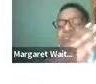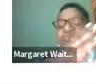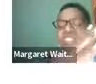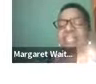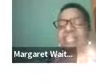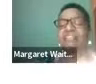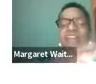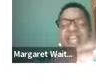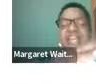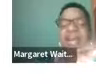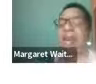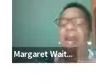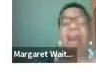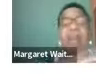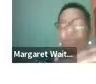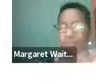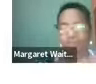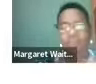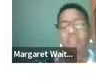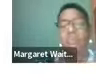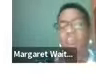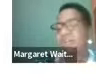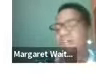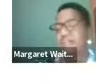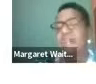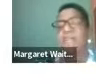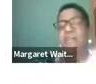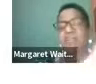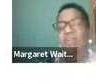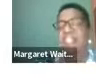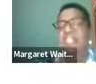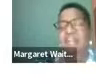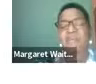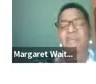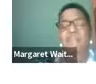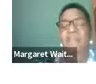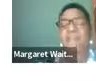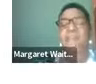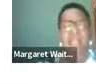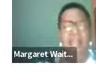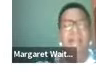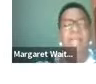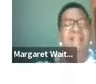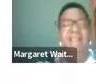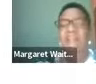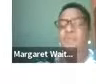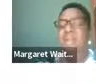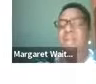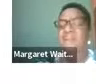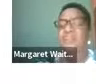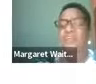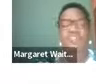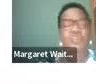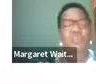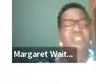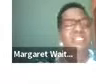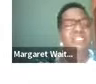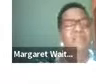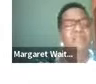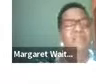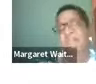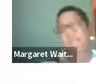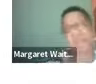of courses, failure, a lot of them, not all of them, but quite a number of them. But then we have also